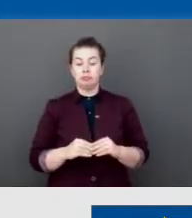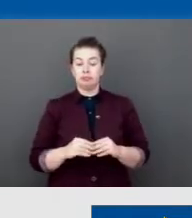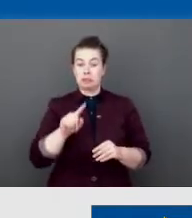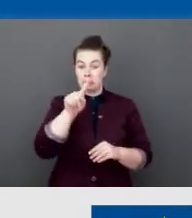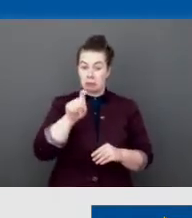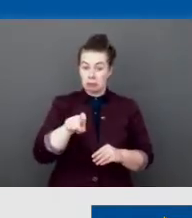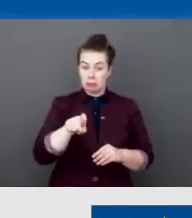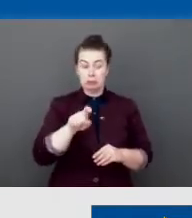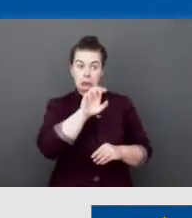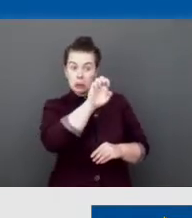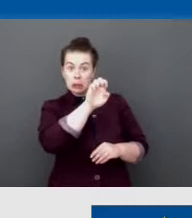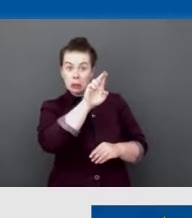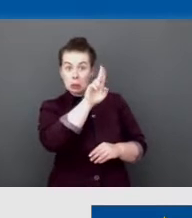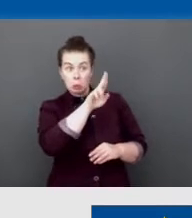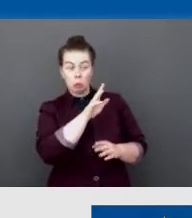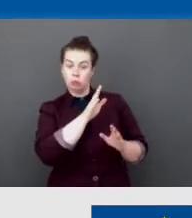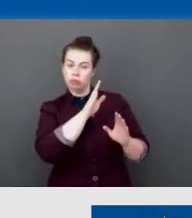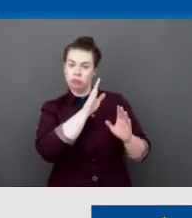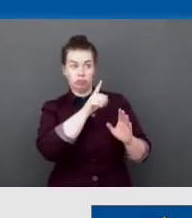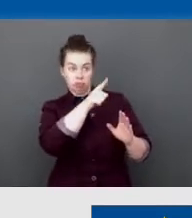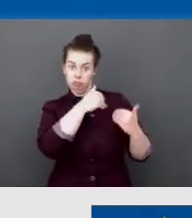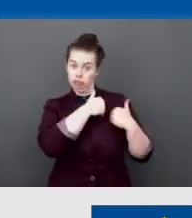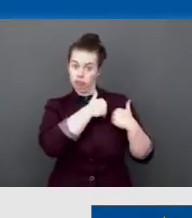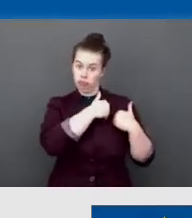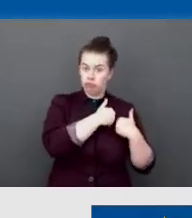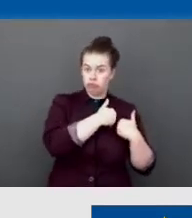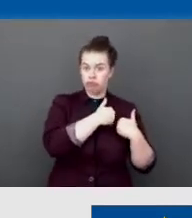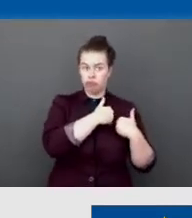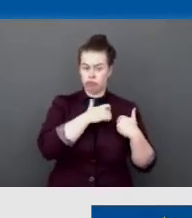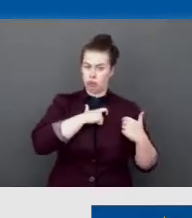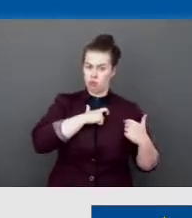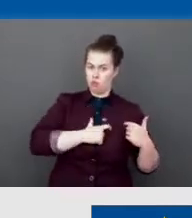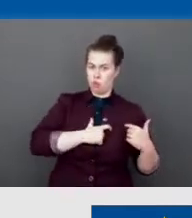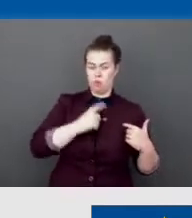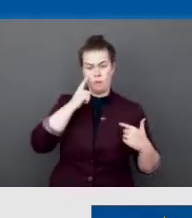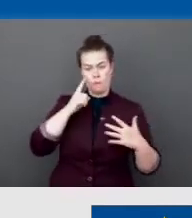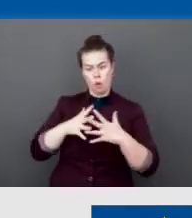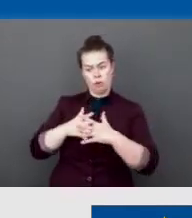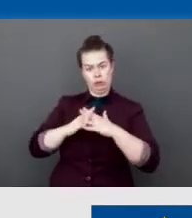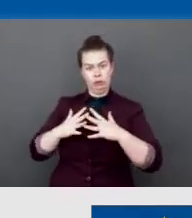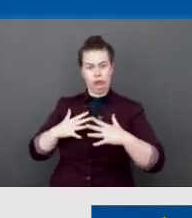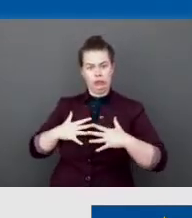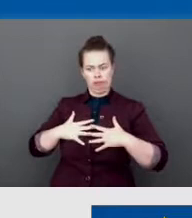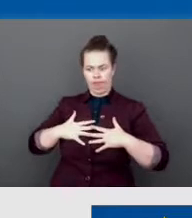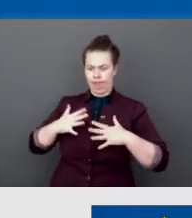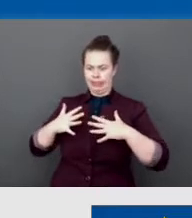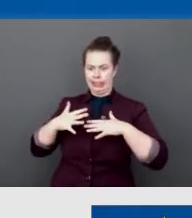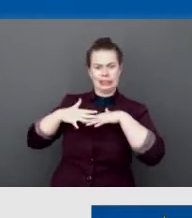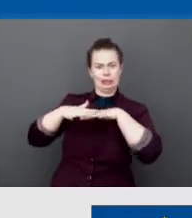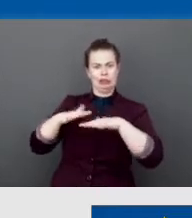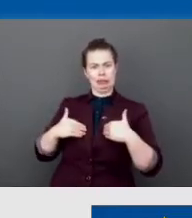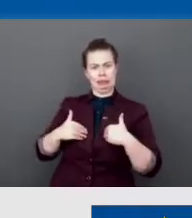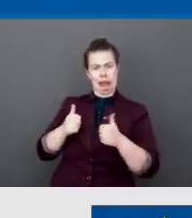In terms of whether the EU requires a role or needs a role in integrated care, I think the answer has to be yes. It is very important to